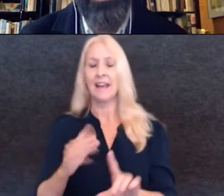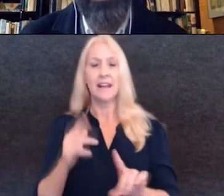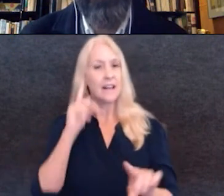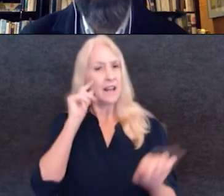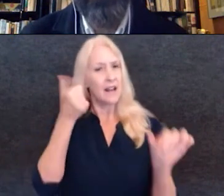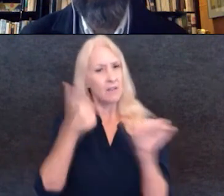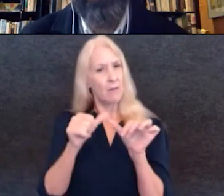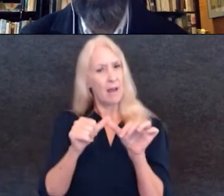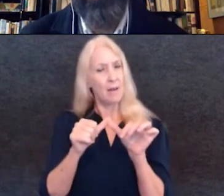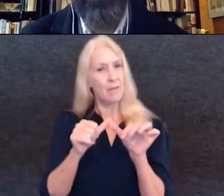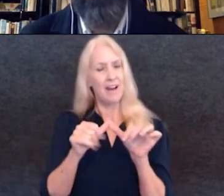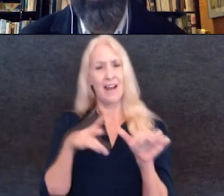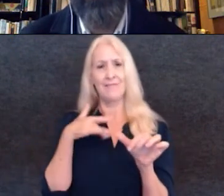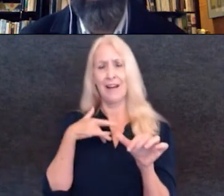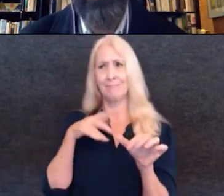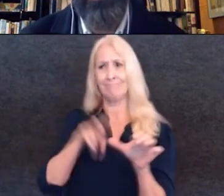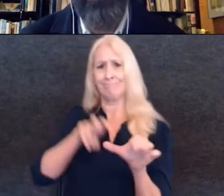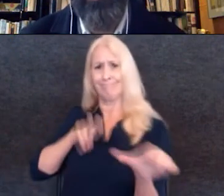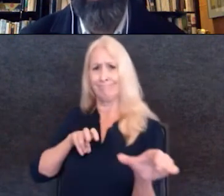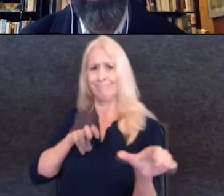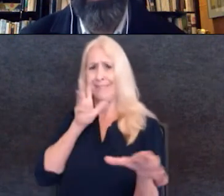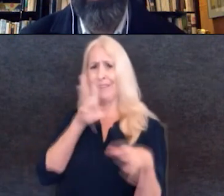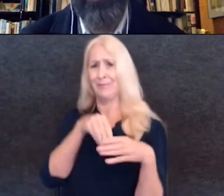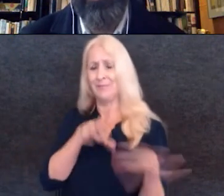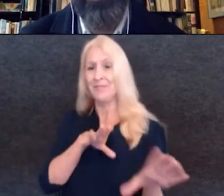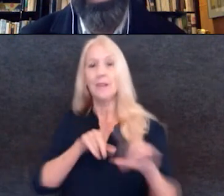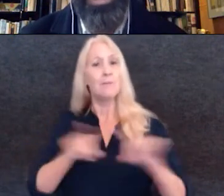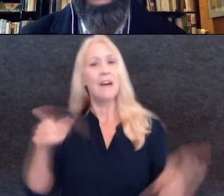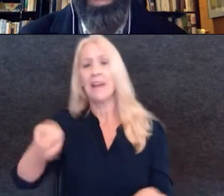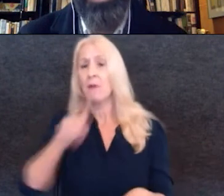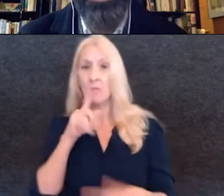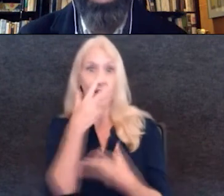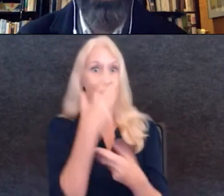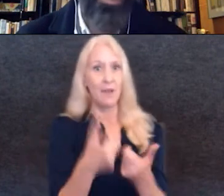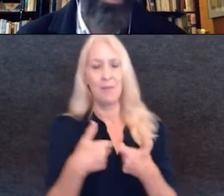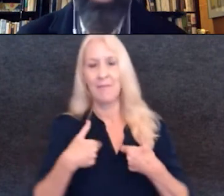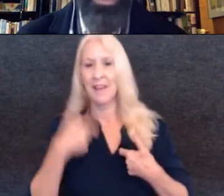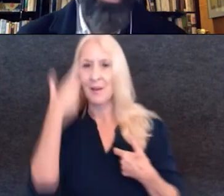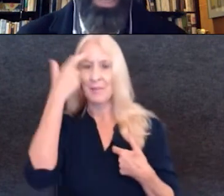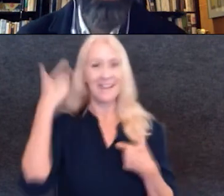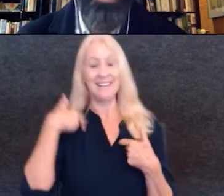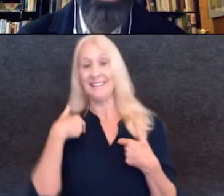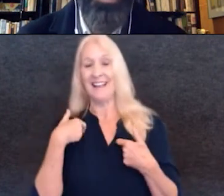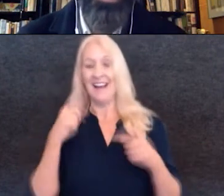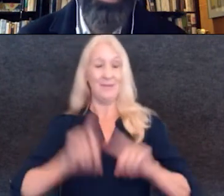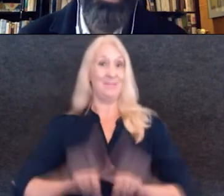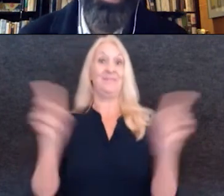remember how much of an outsider I felt too, but they were all fascinated with me because I was this. Exactly.